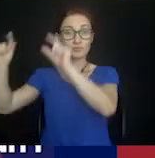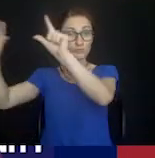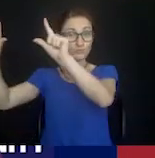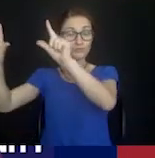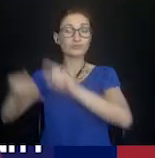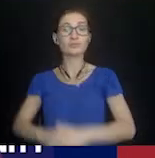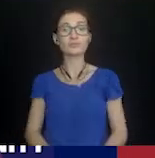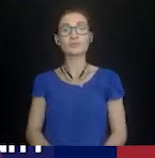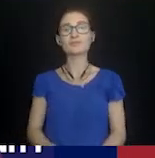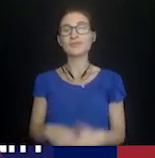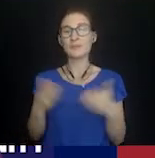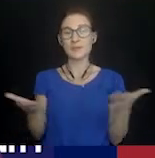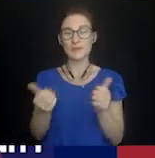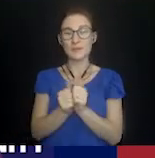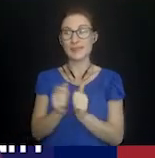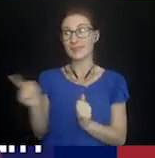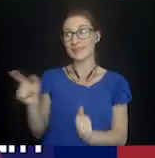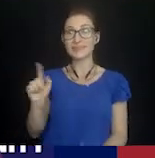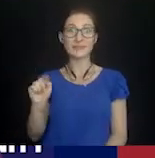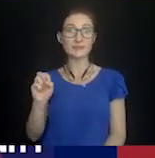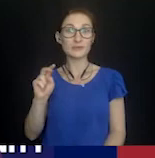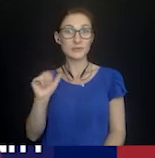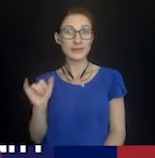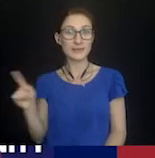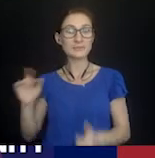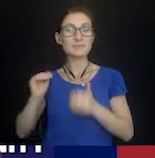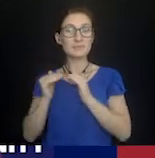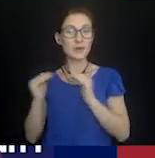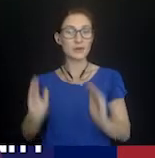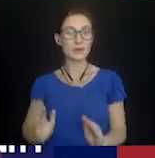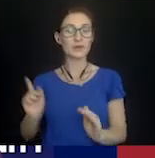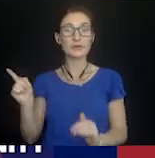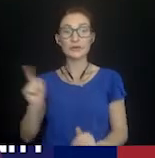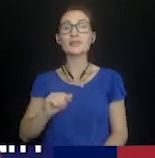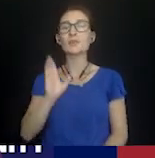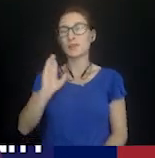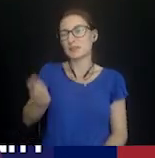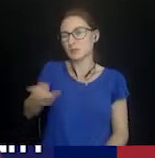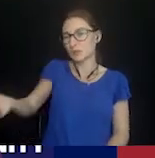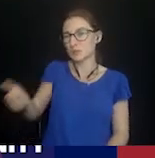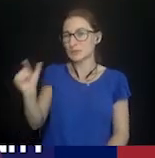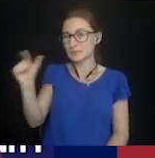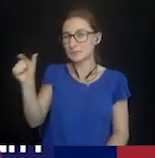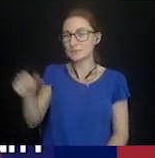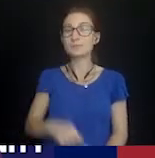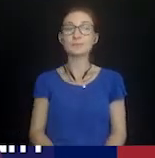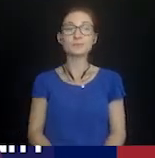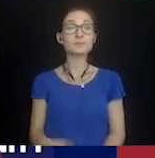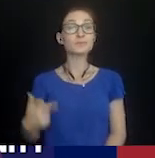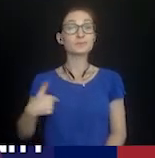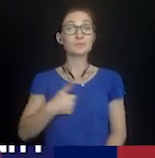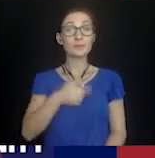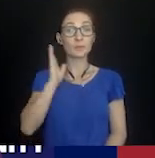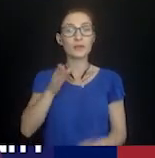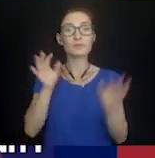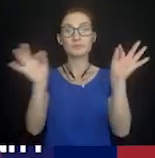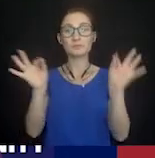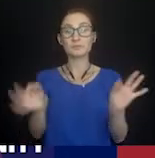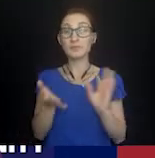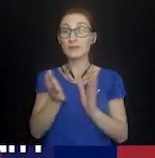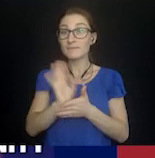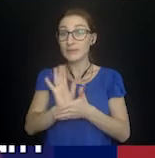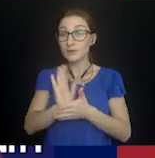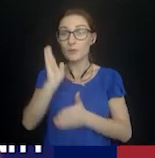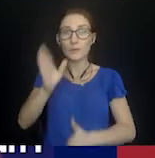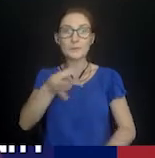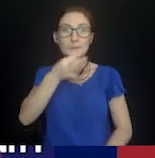my partner, Tony, and I'm going to let Tony introduce himself in a moment. And we're here to introduce to you the video you're about to